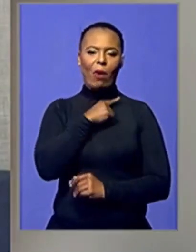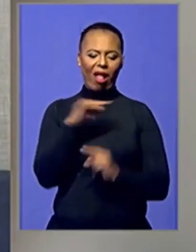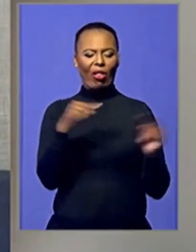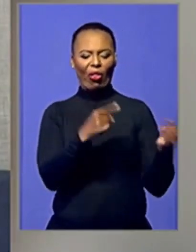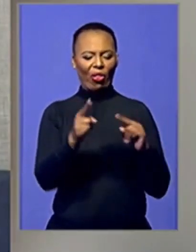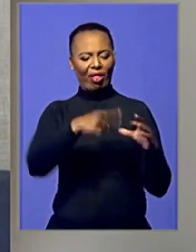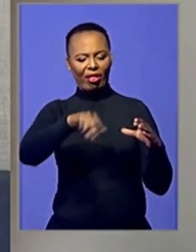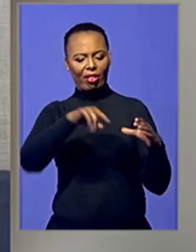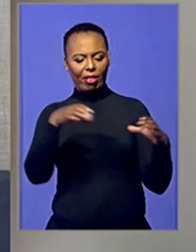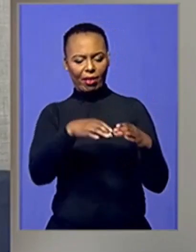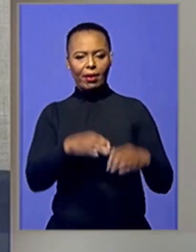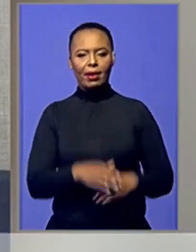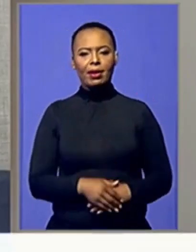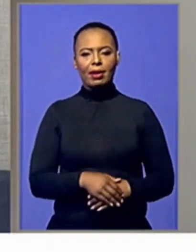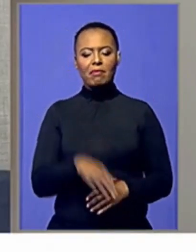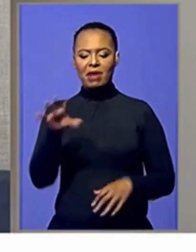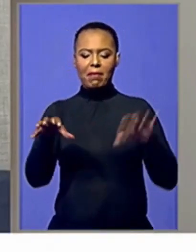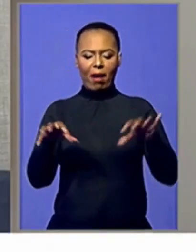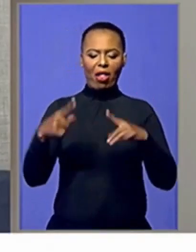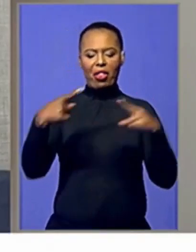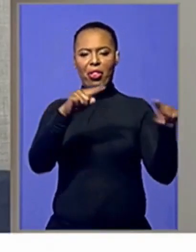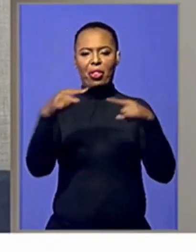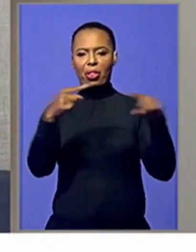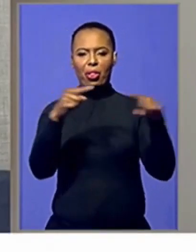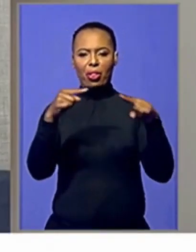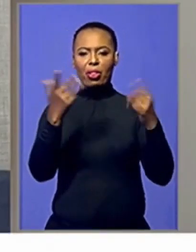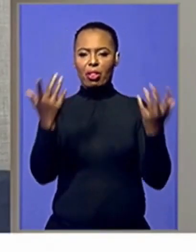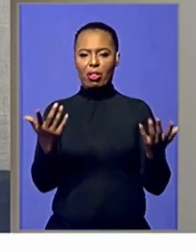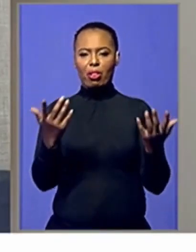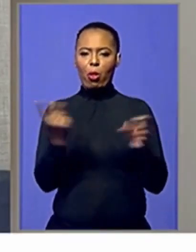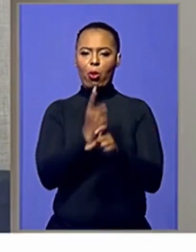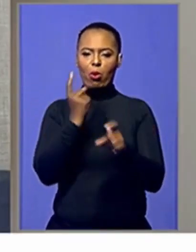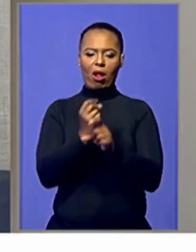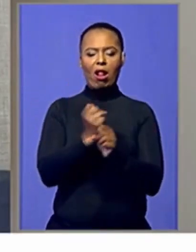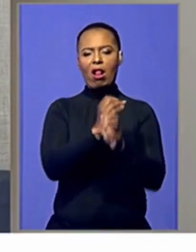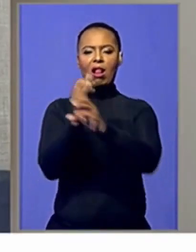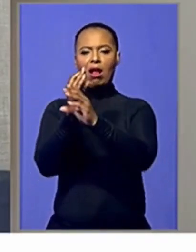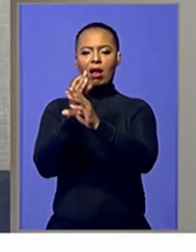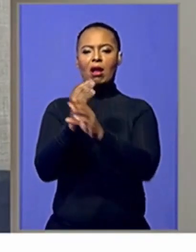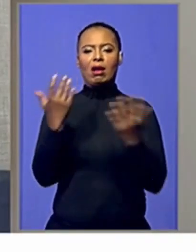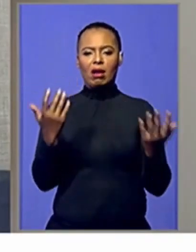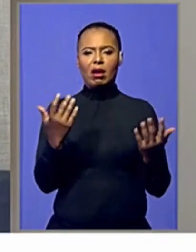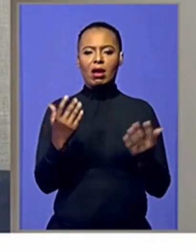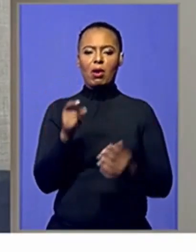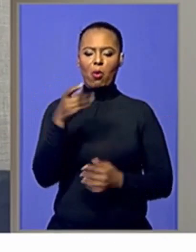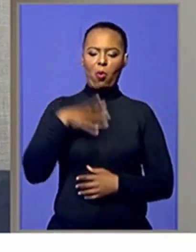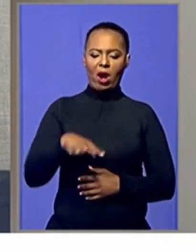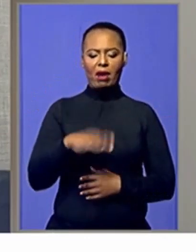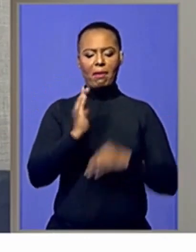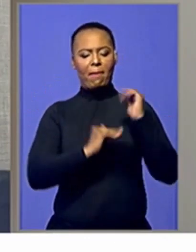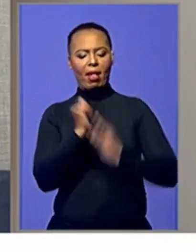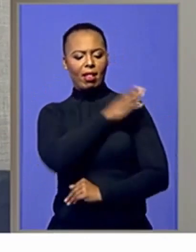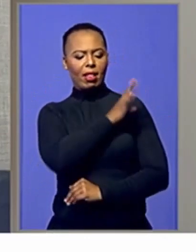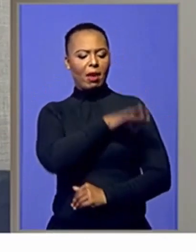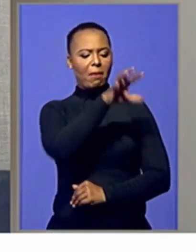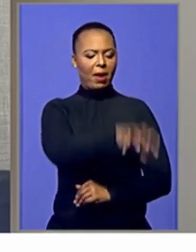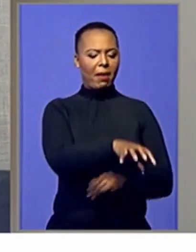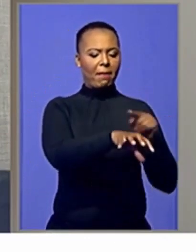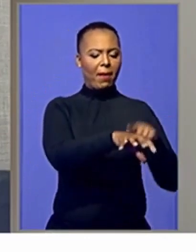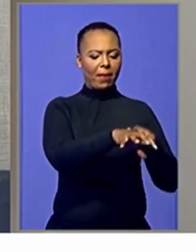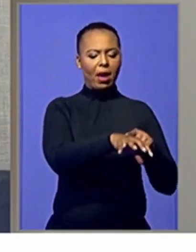Thagaetala ba thoma go gogelana le go phošana ka noga e phela o mongwe le o mongwe a nyaka gore tliliniki agiwe ka mo a